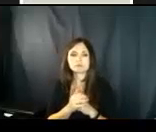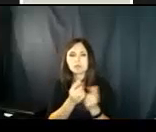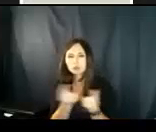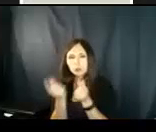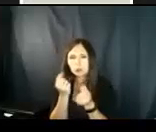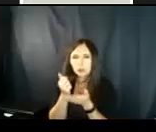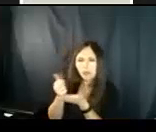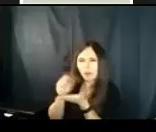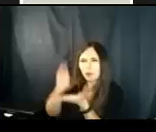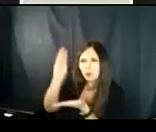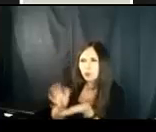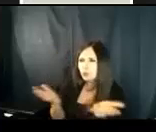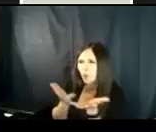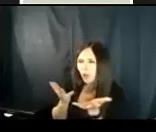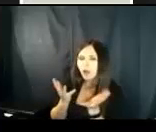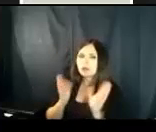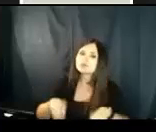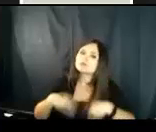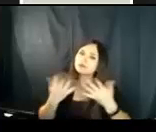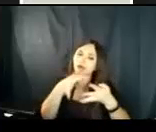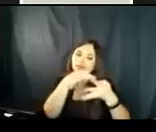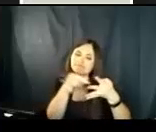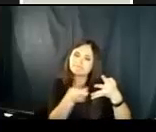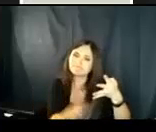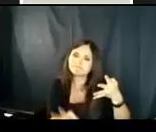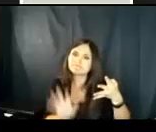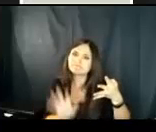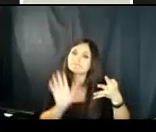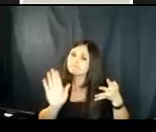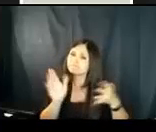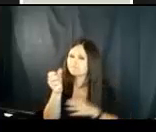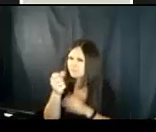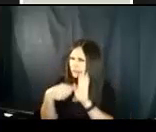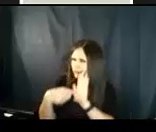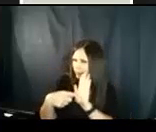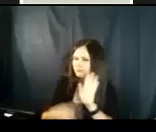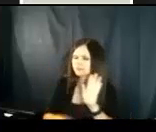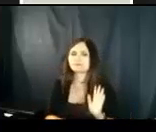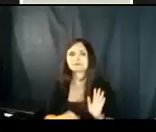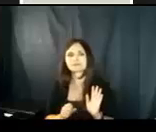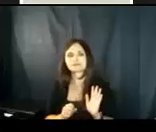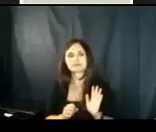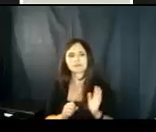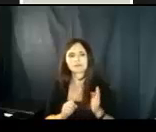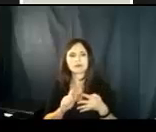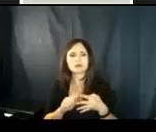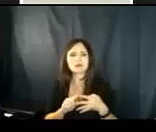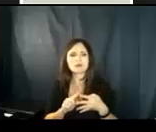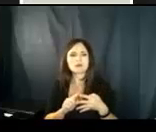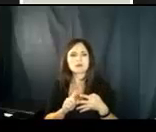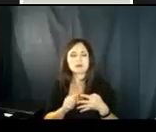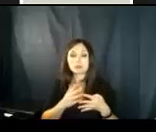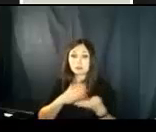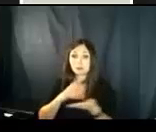to provide them options. So I'm going to give you an example. I love that I can say to my